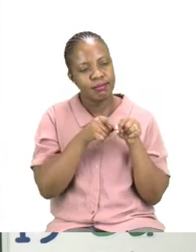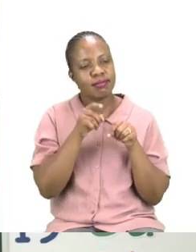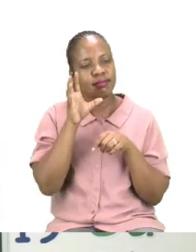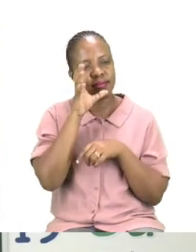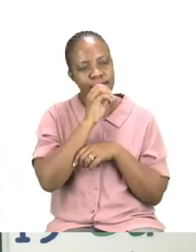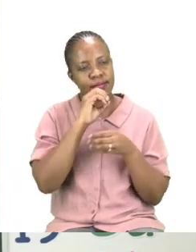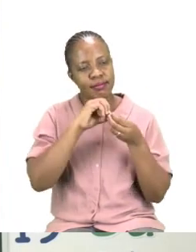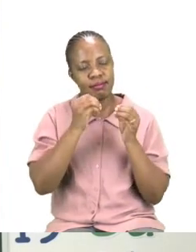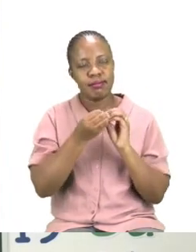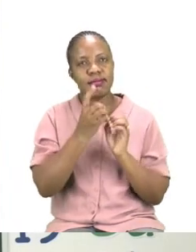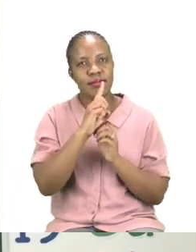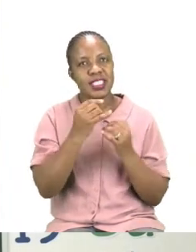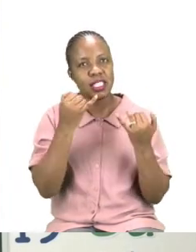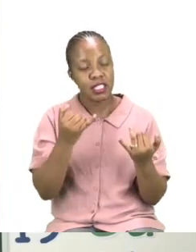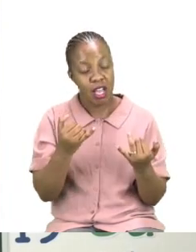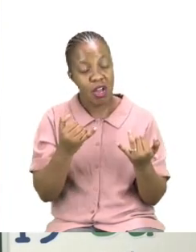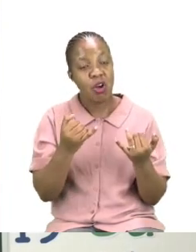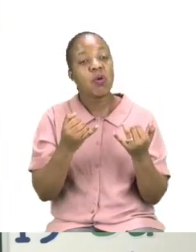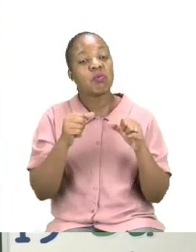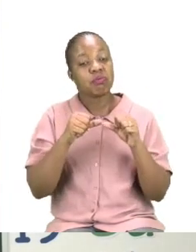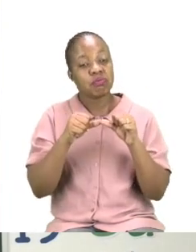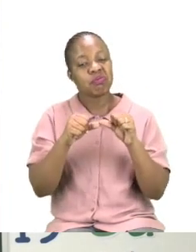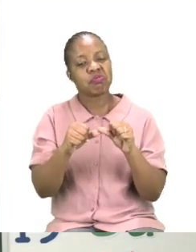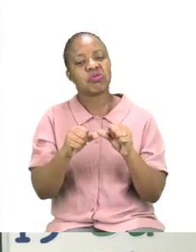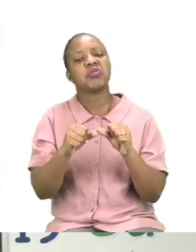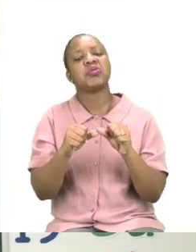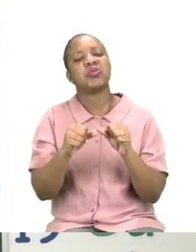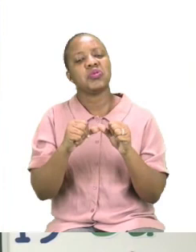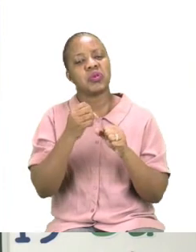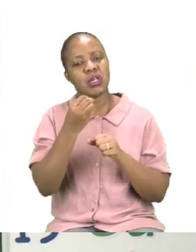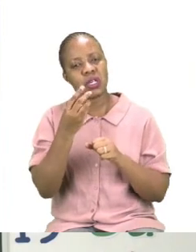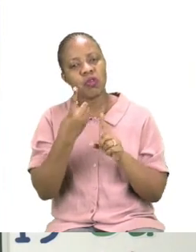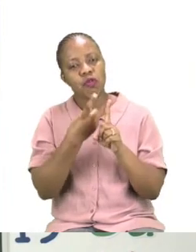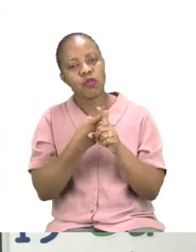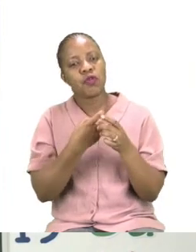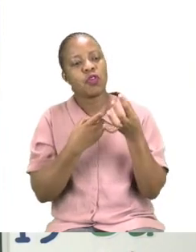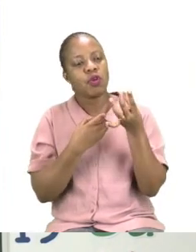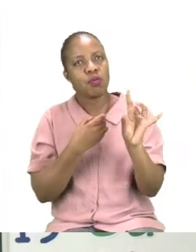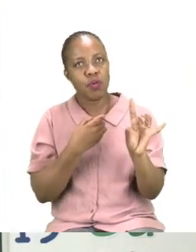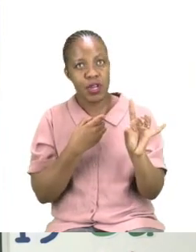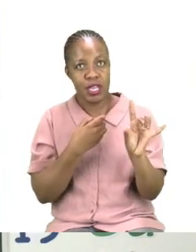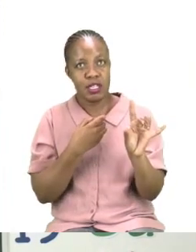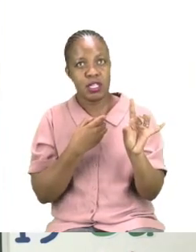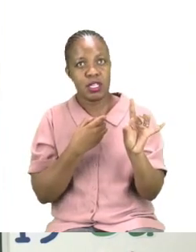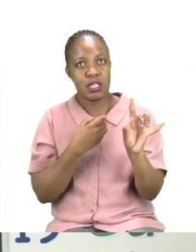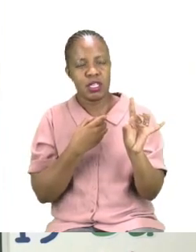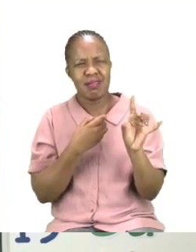we are going to start counting on from the next number after 8. We have this